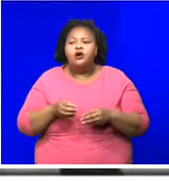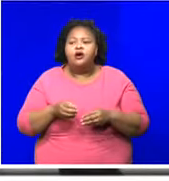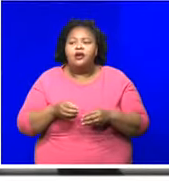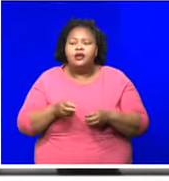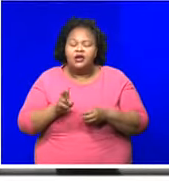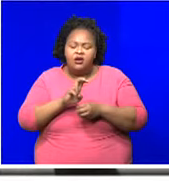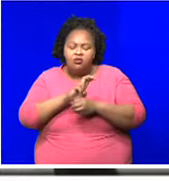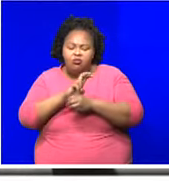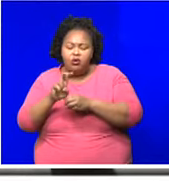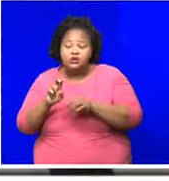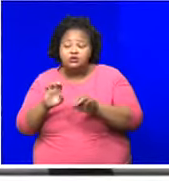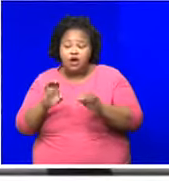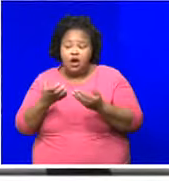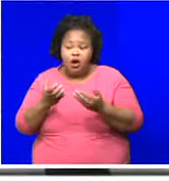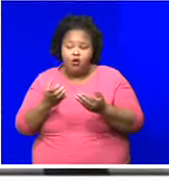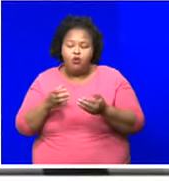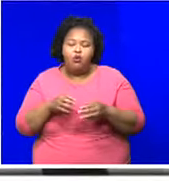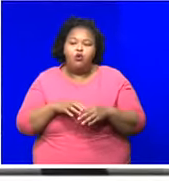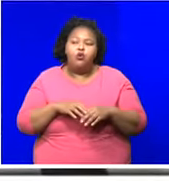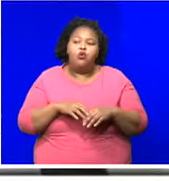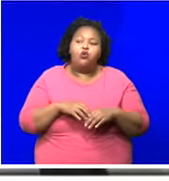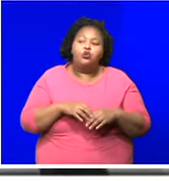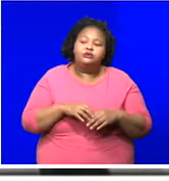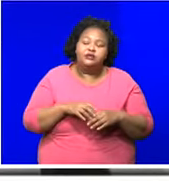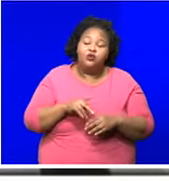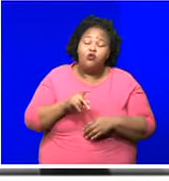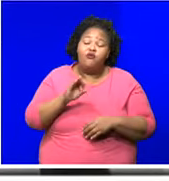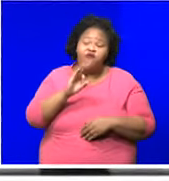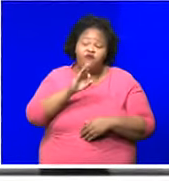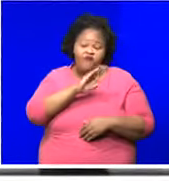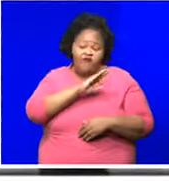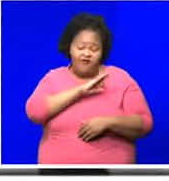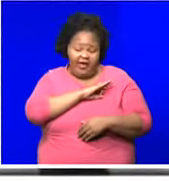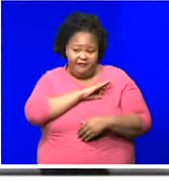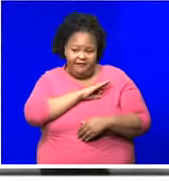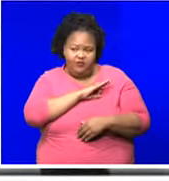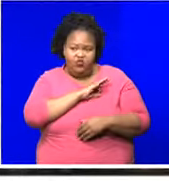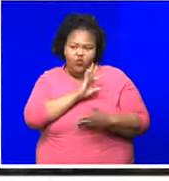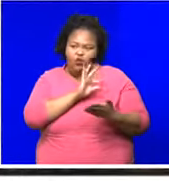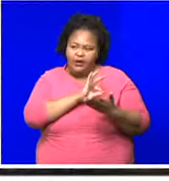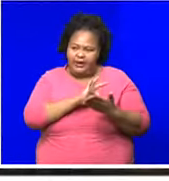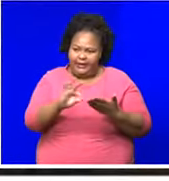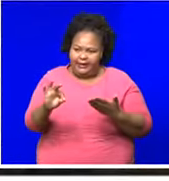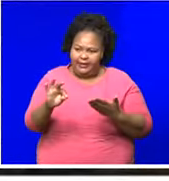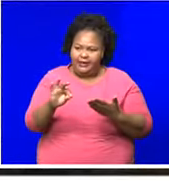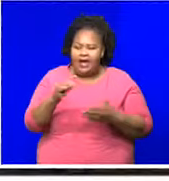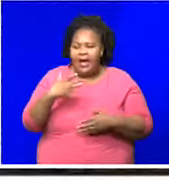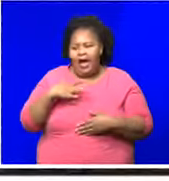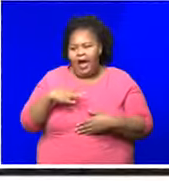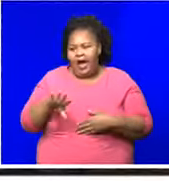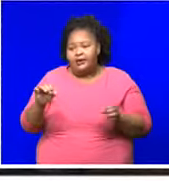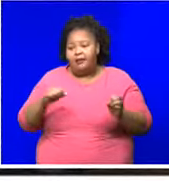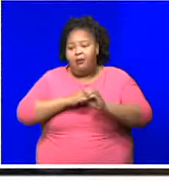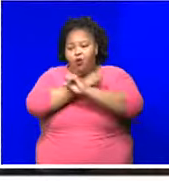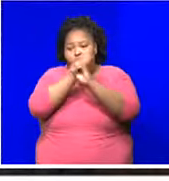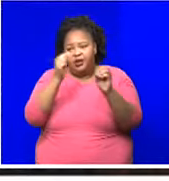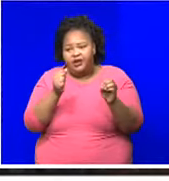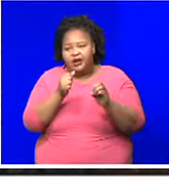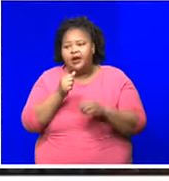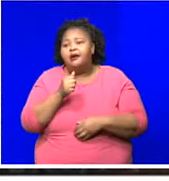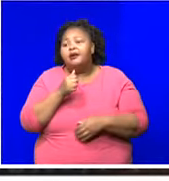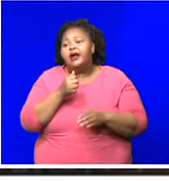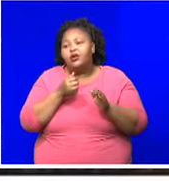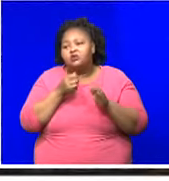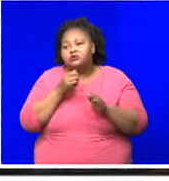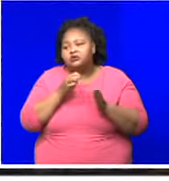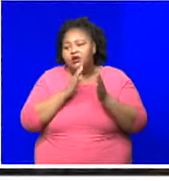umuntu ngekethembeka noma sesivama lokuwina ngebucili. Some wanted the Elections Commission to ensure